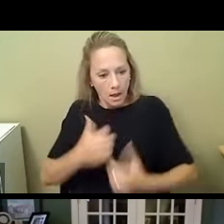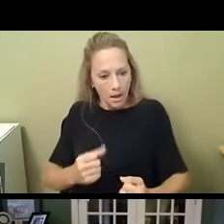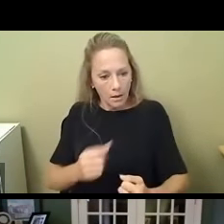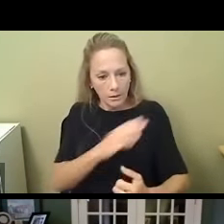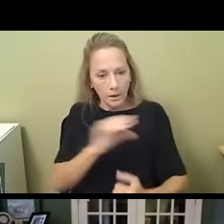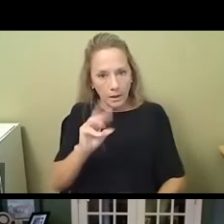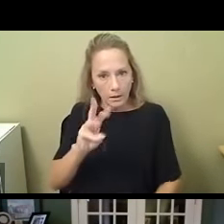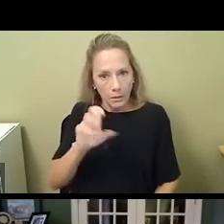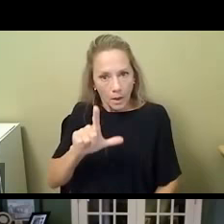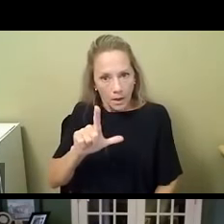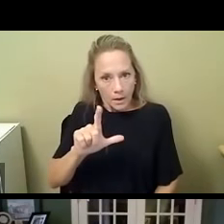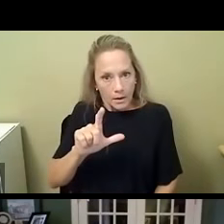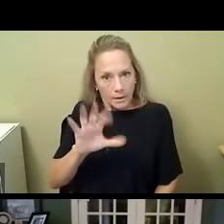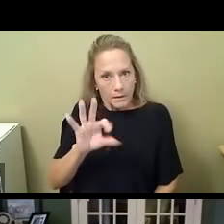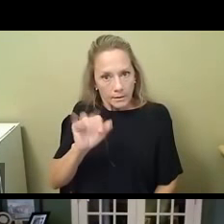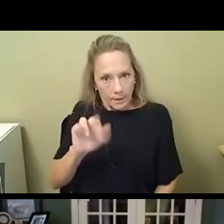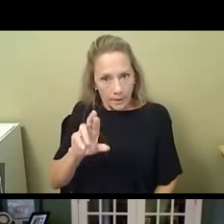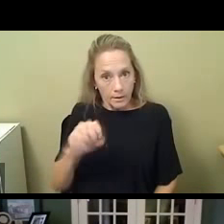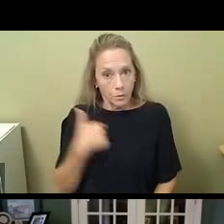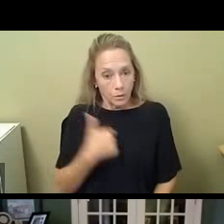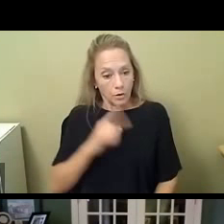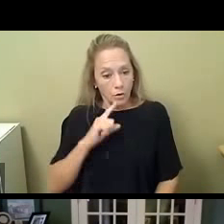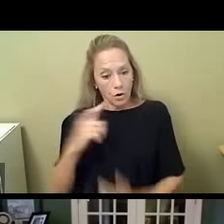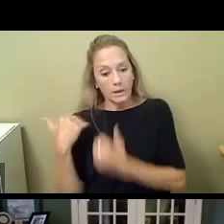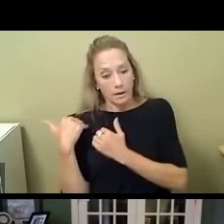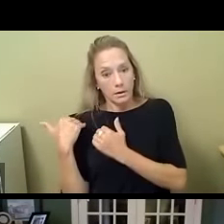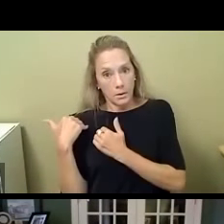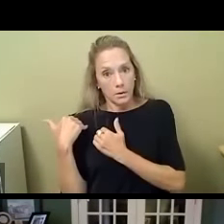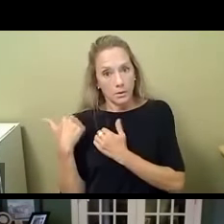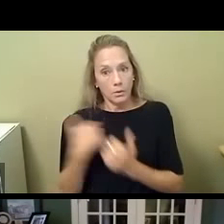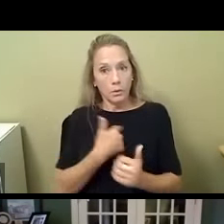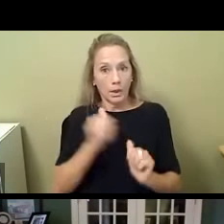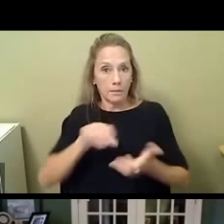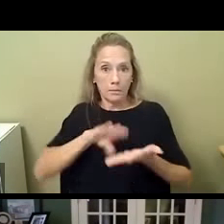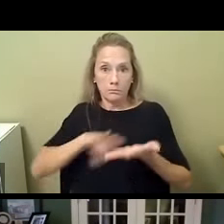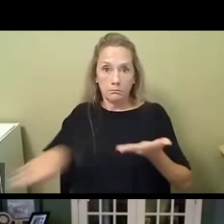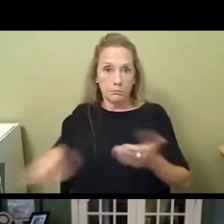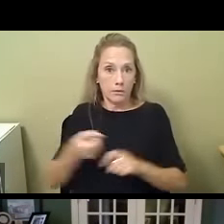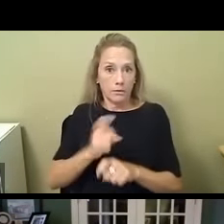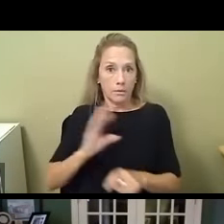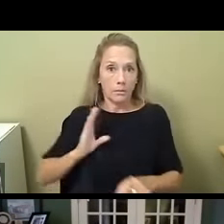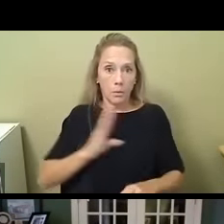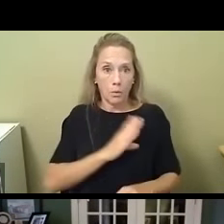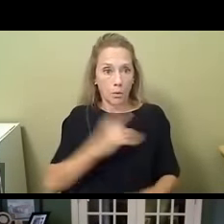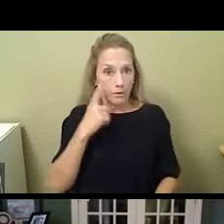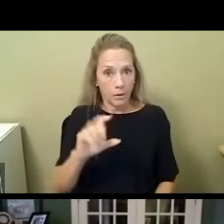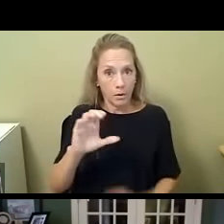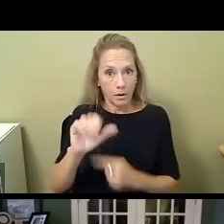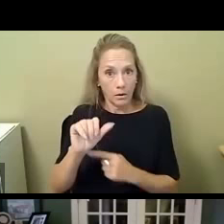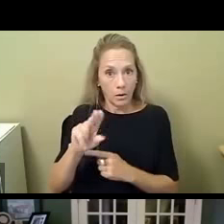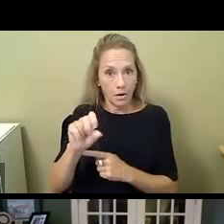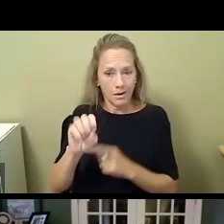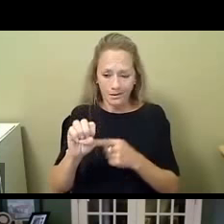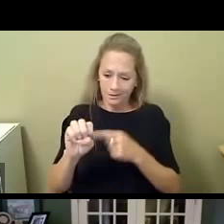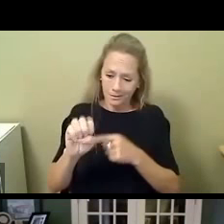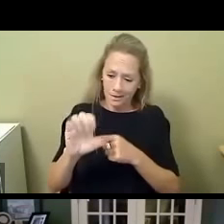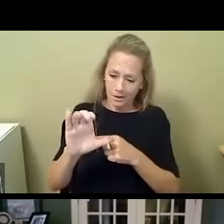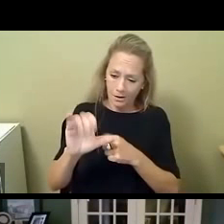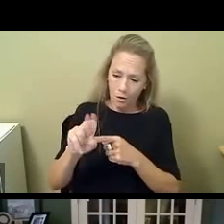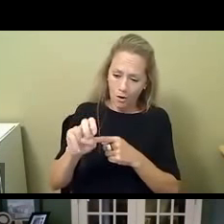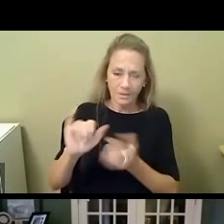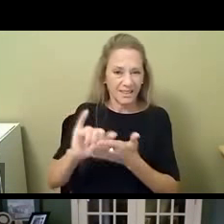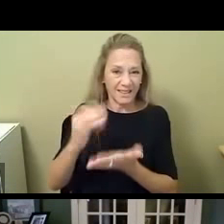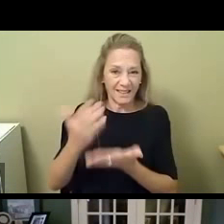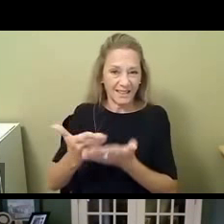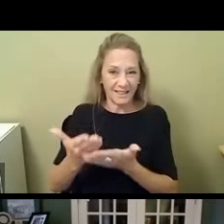welfare. We are held accountable. We can be dismissed from the board for cause. For cause, but that's it. I'd like to